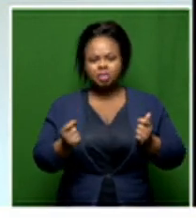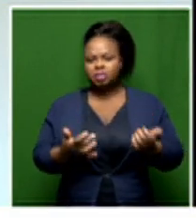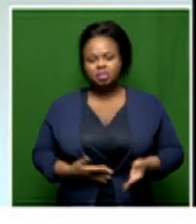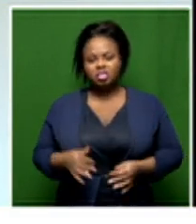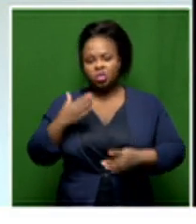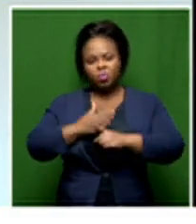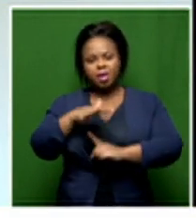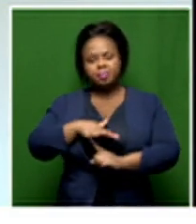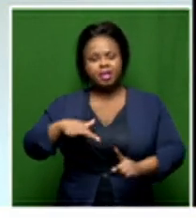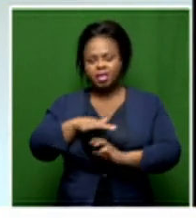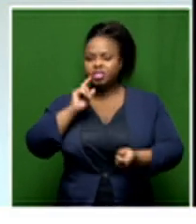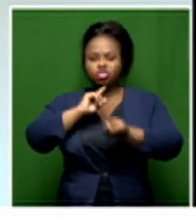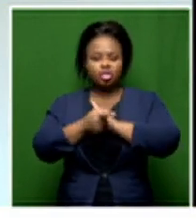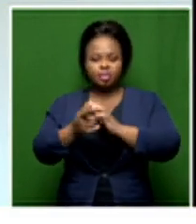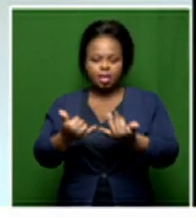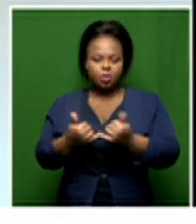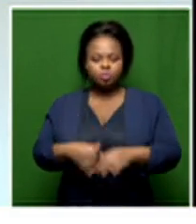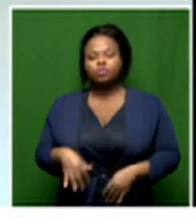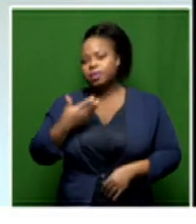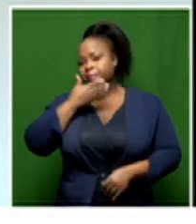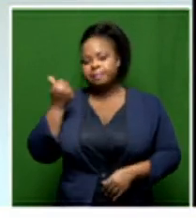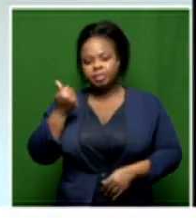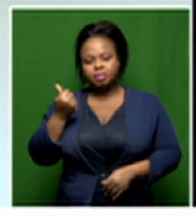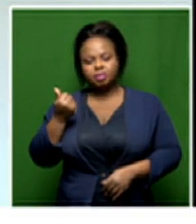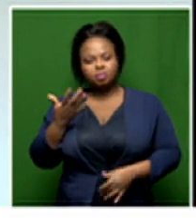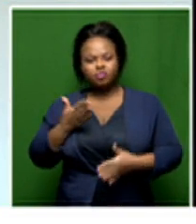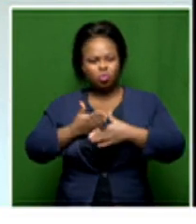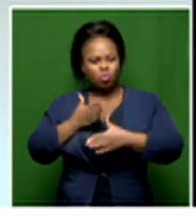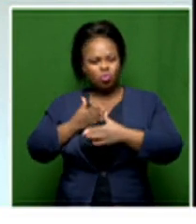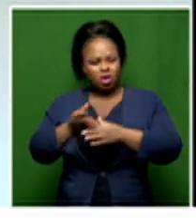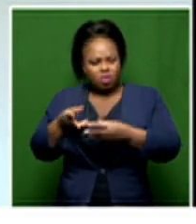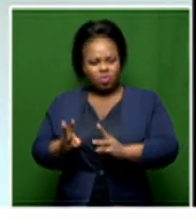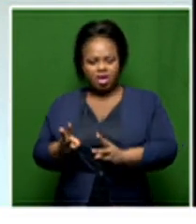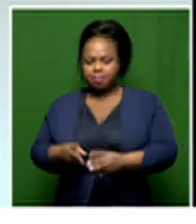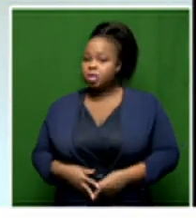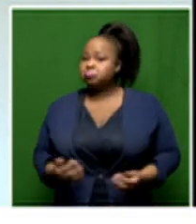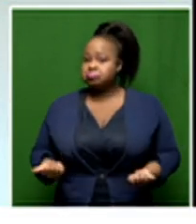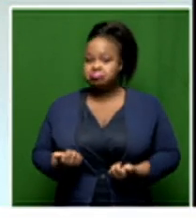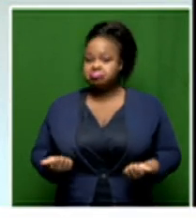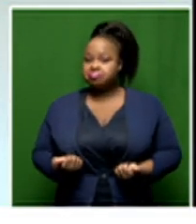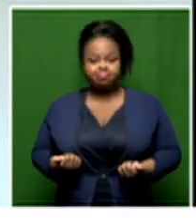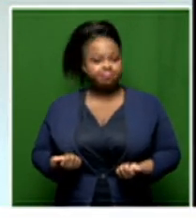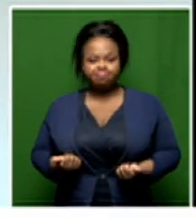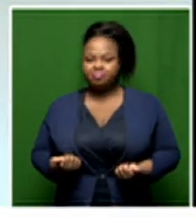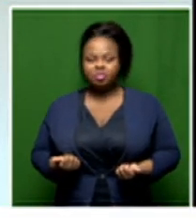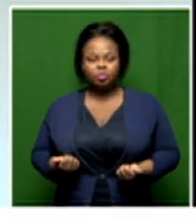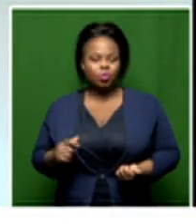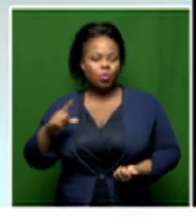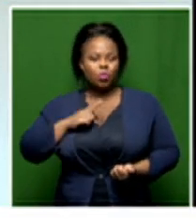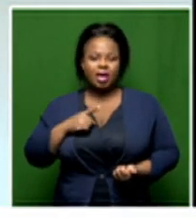So as far as best practices concerned, we don't have that already, that